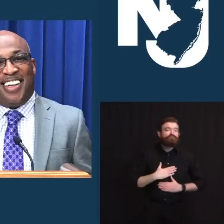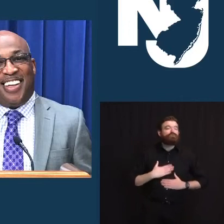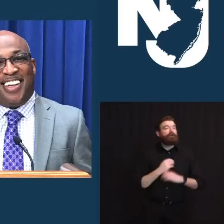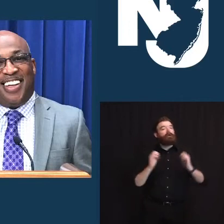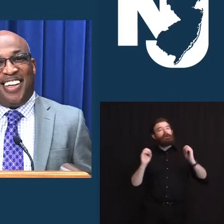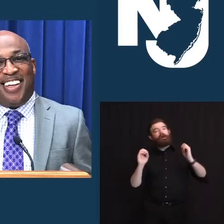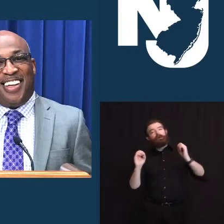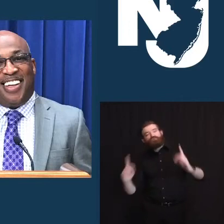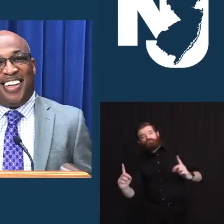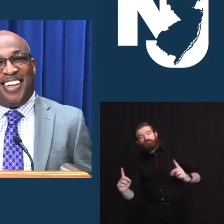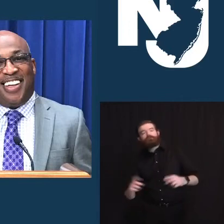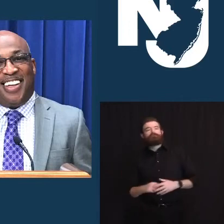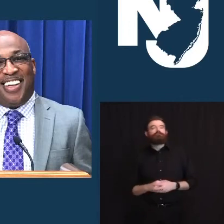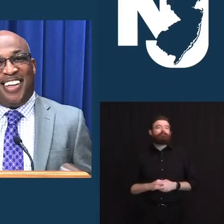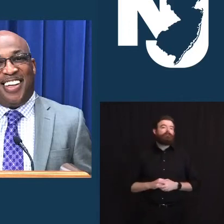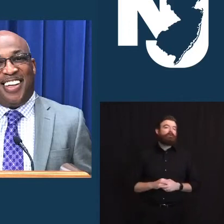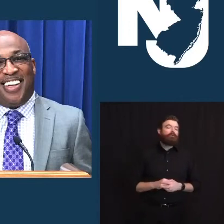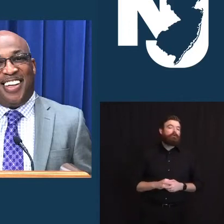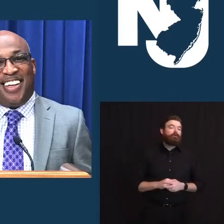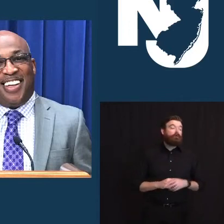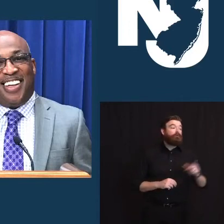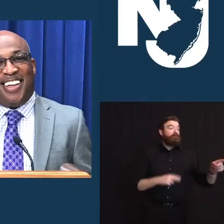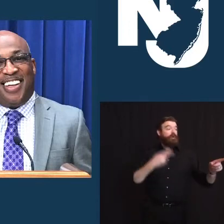them out. Their website is howellpal.org,